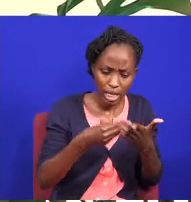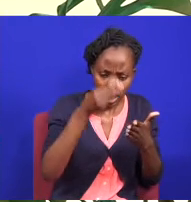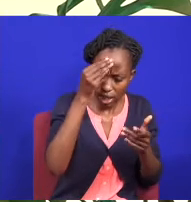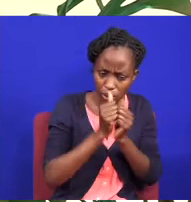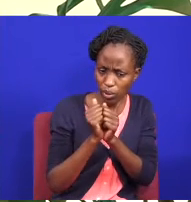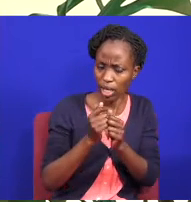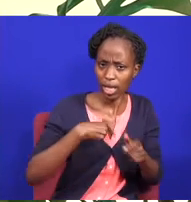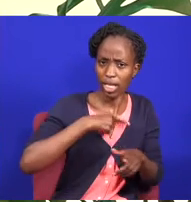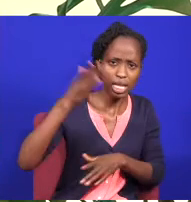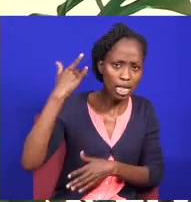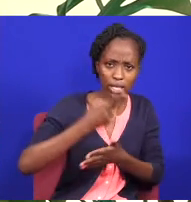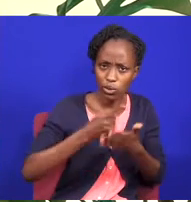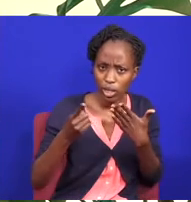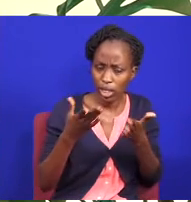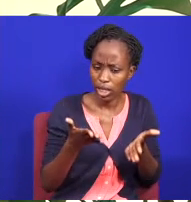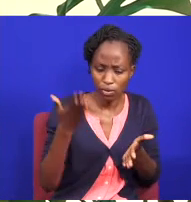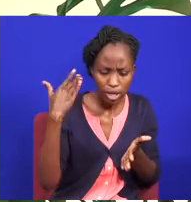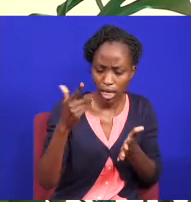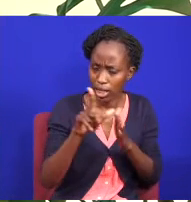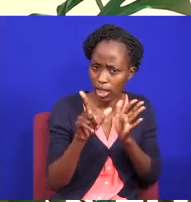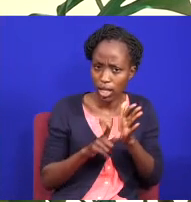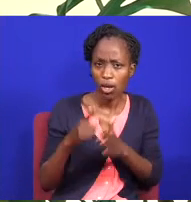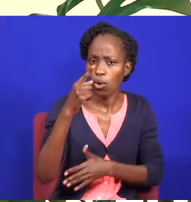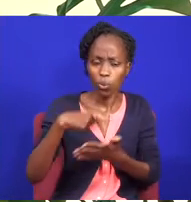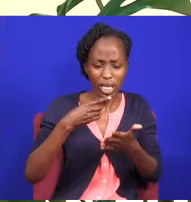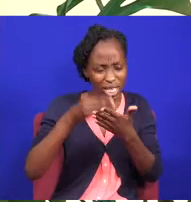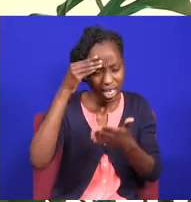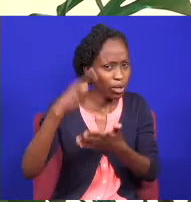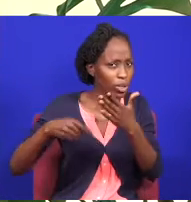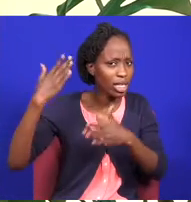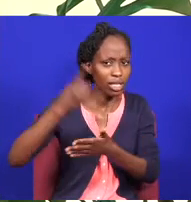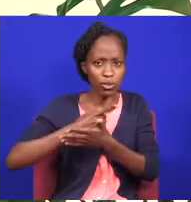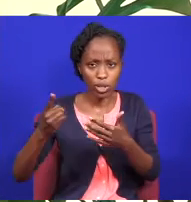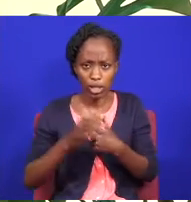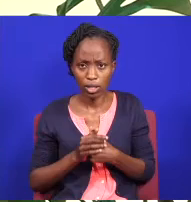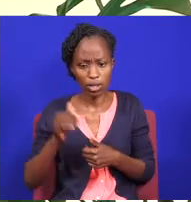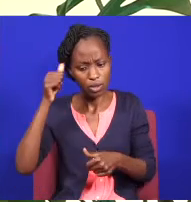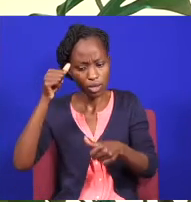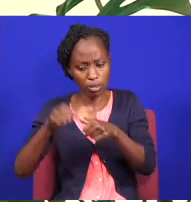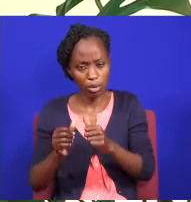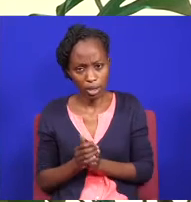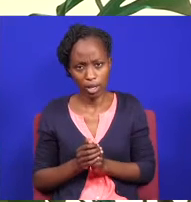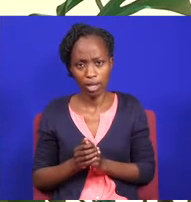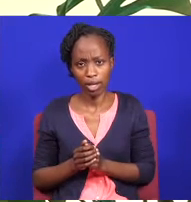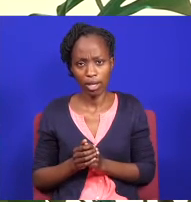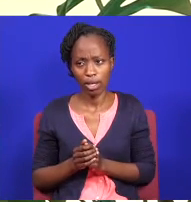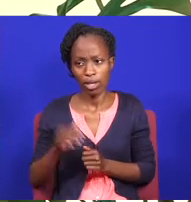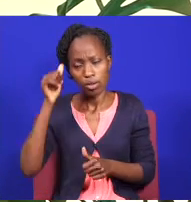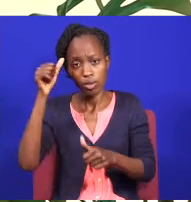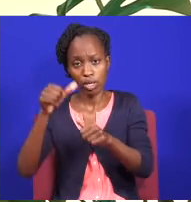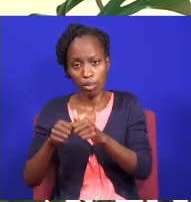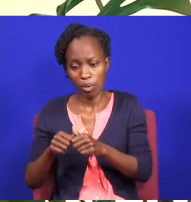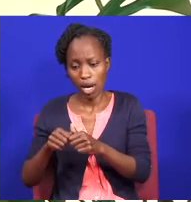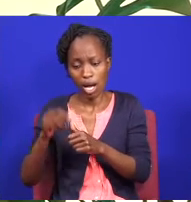our last lesson? What was the lesson that we learned? Do you remember? Do you remember our